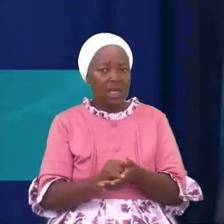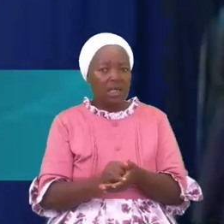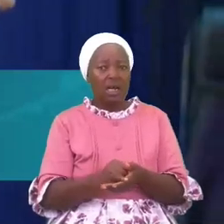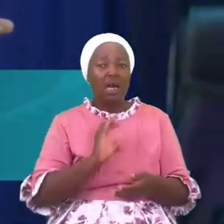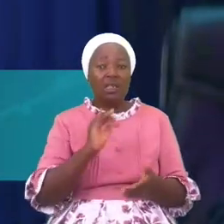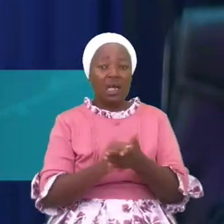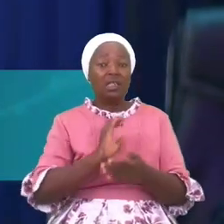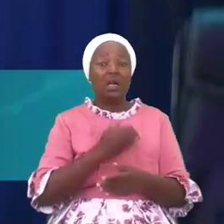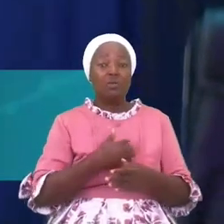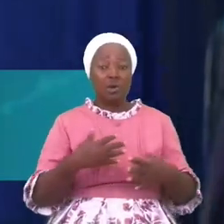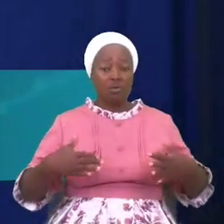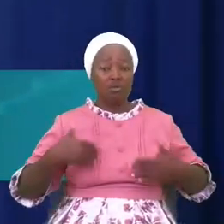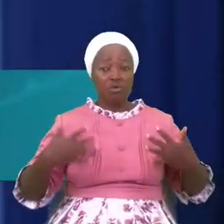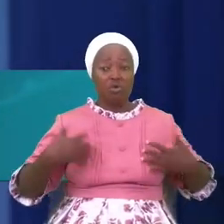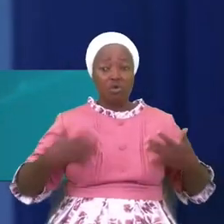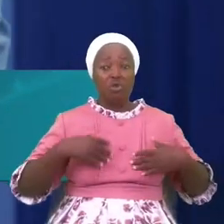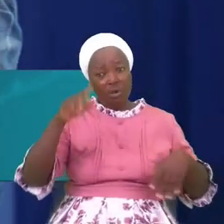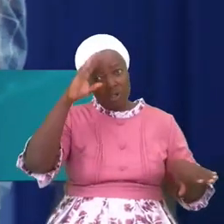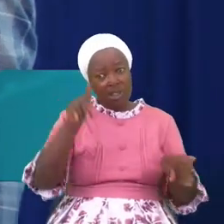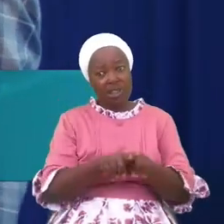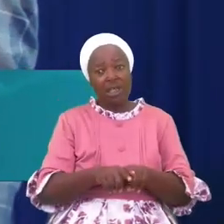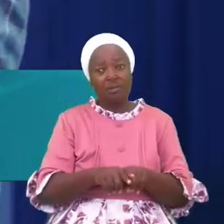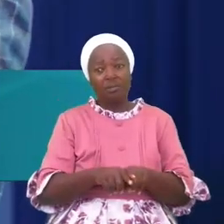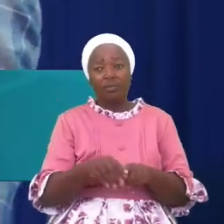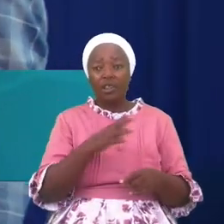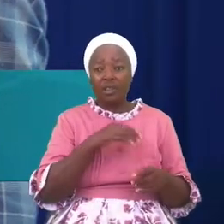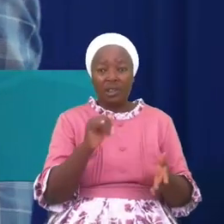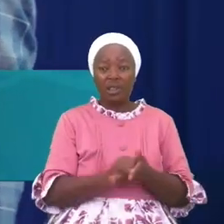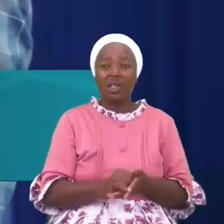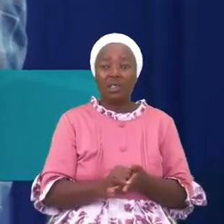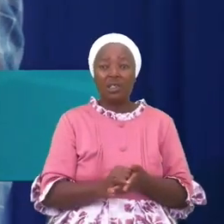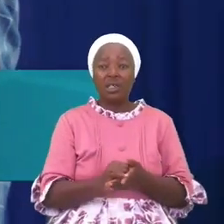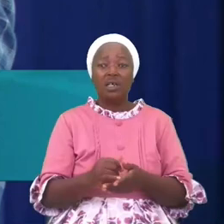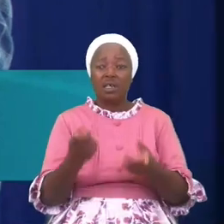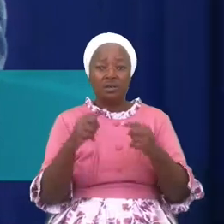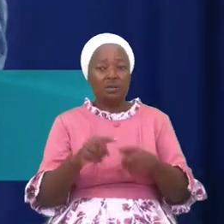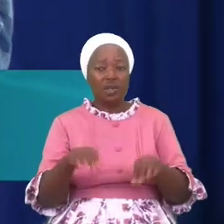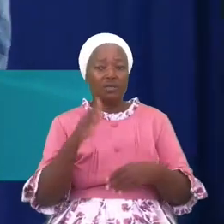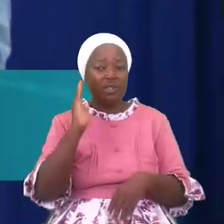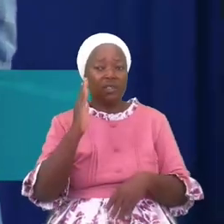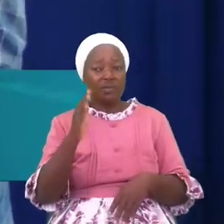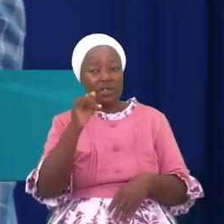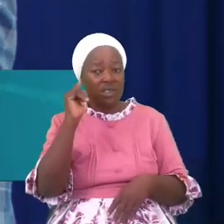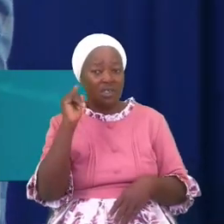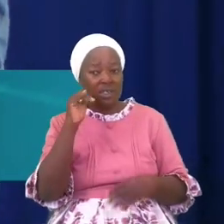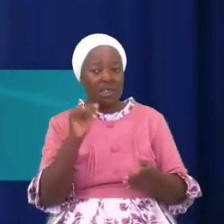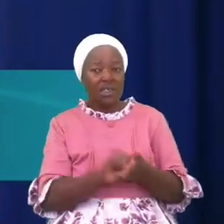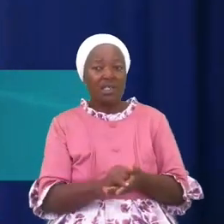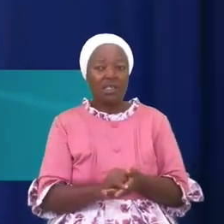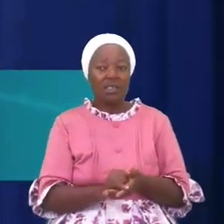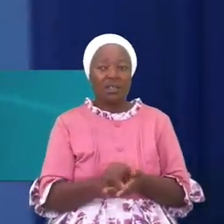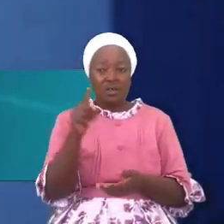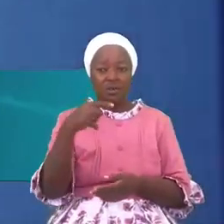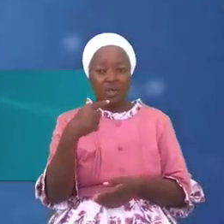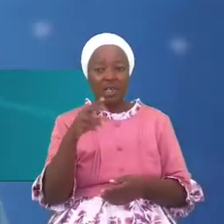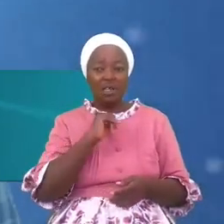a newborn sister that testified yesterday and said, I was coming to that place where the GCK is holding, and then